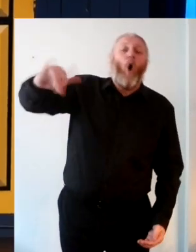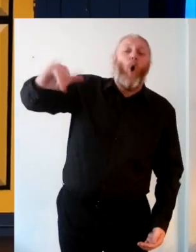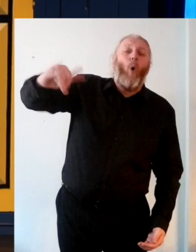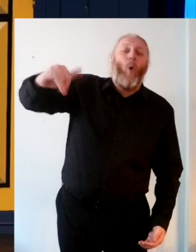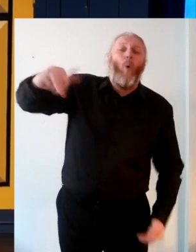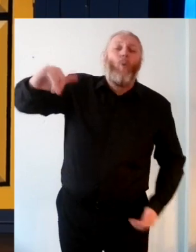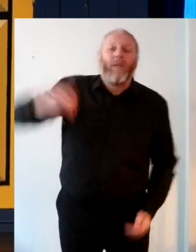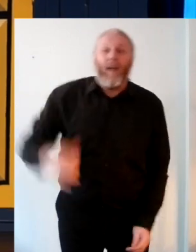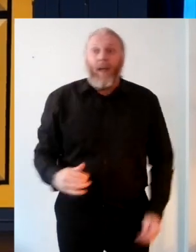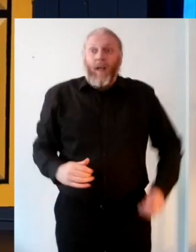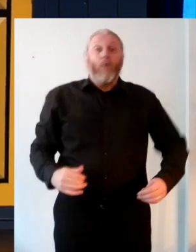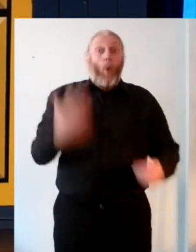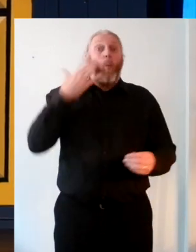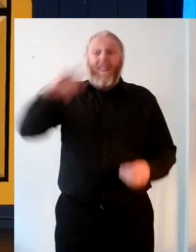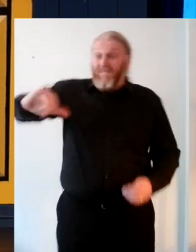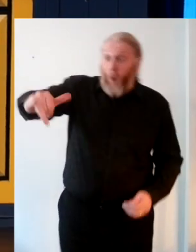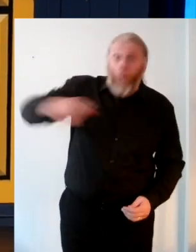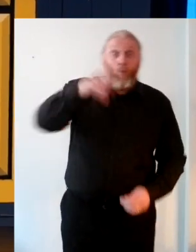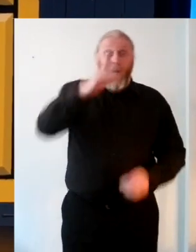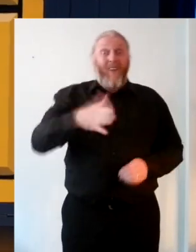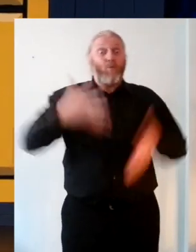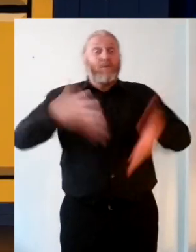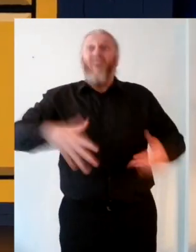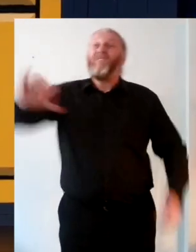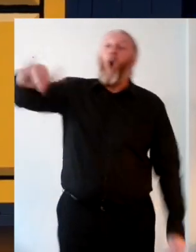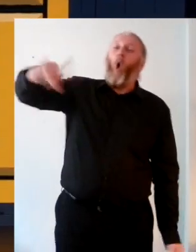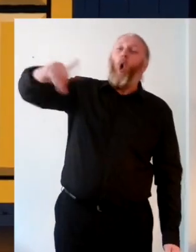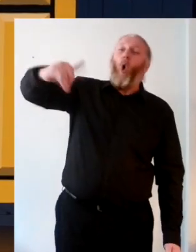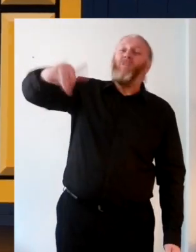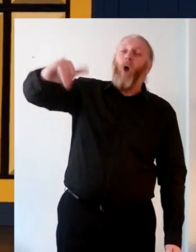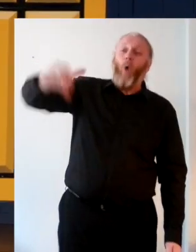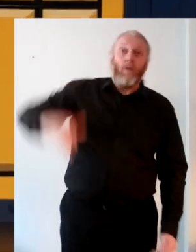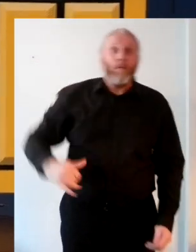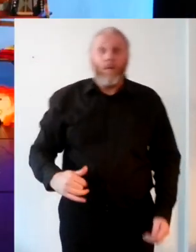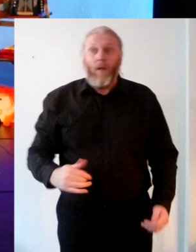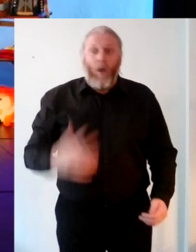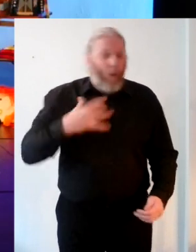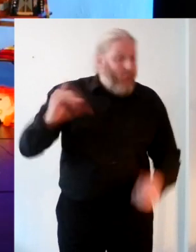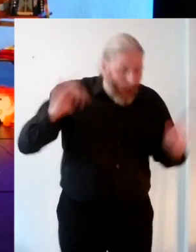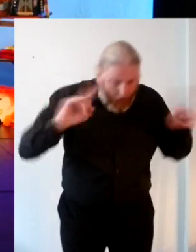Phone! I say every time you hear the phone ring, make sure you sound phone!